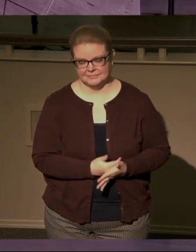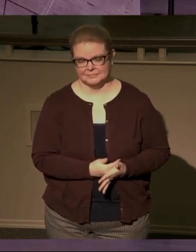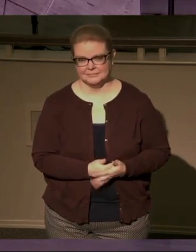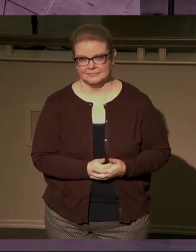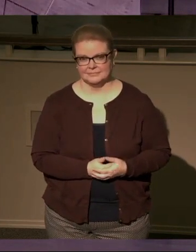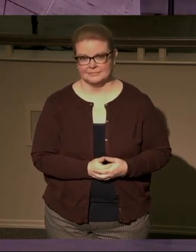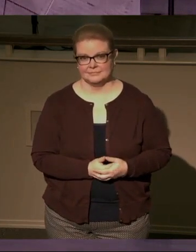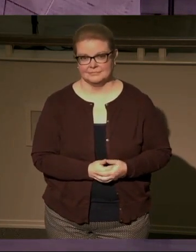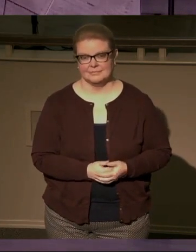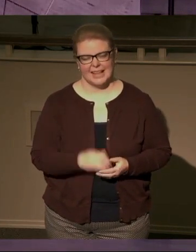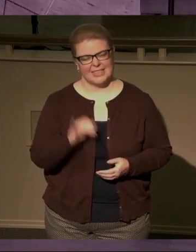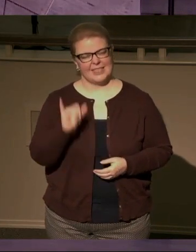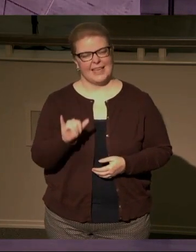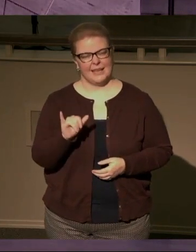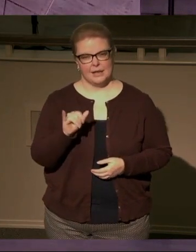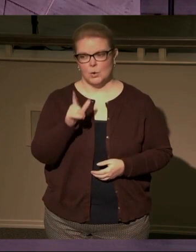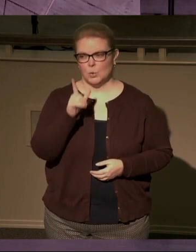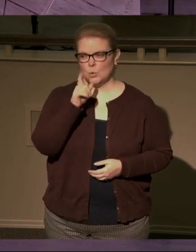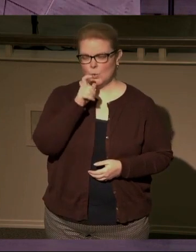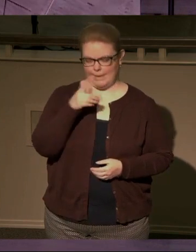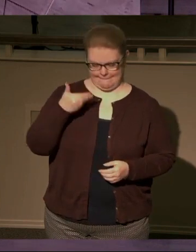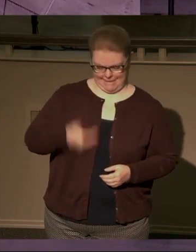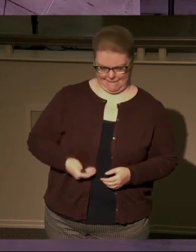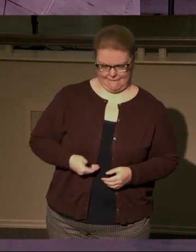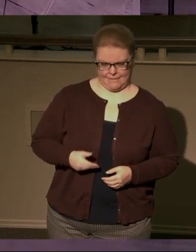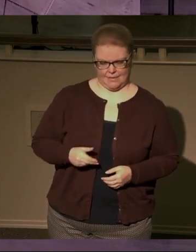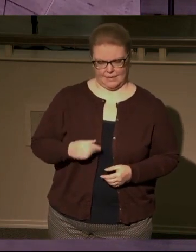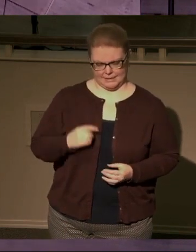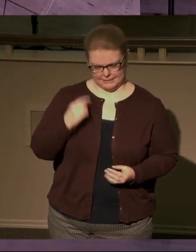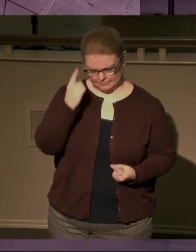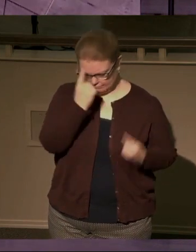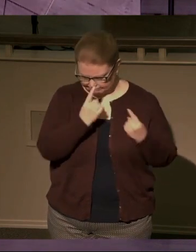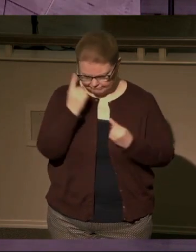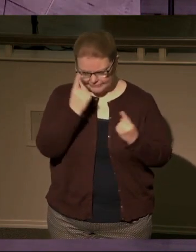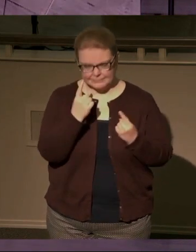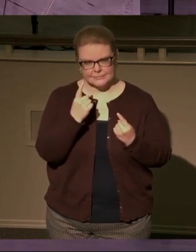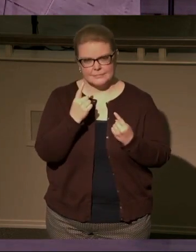This is who am I question that we are competing with. And